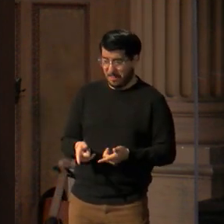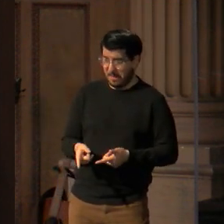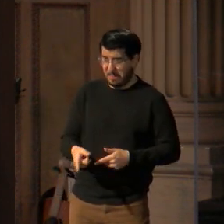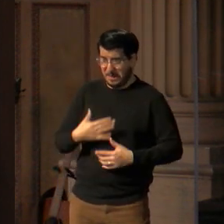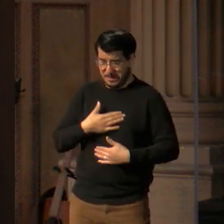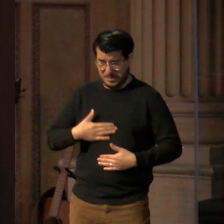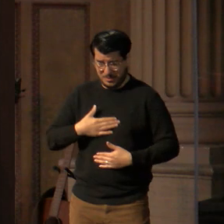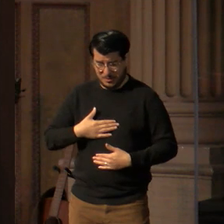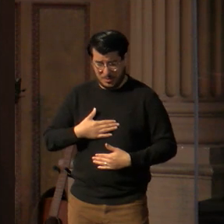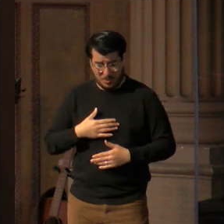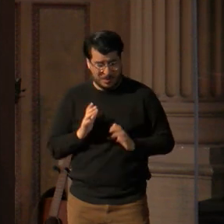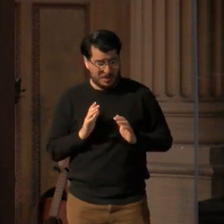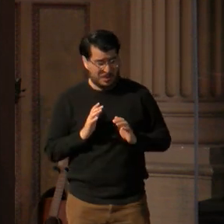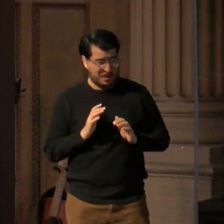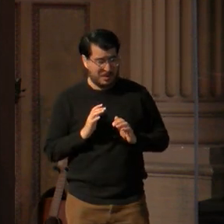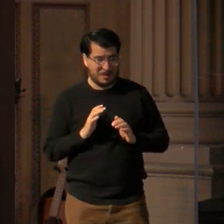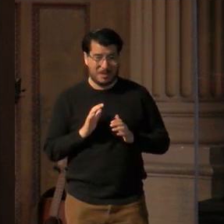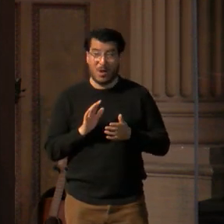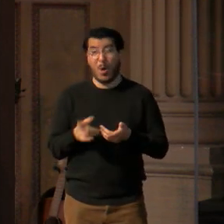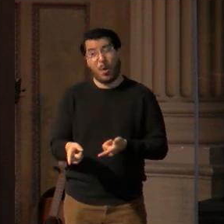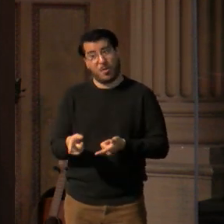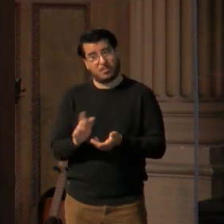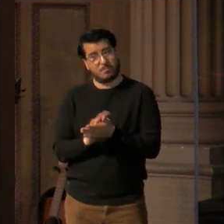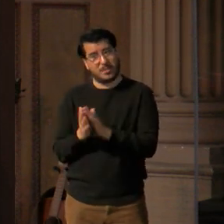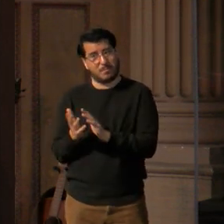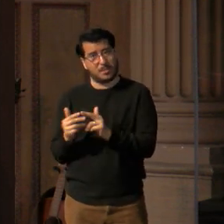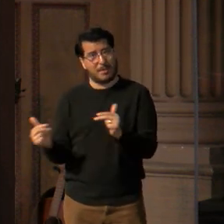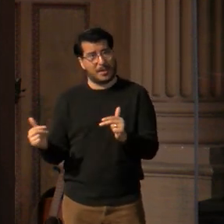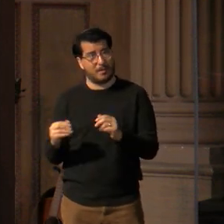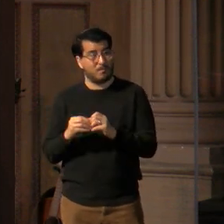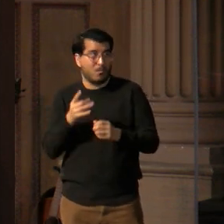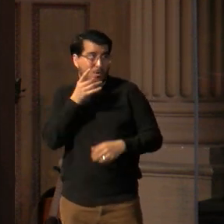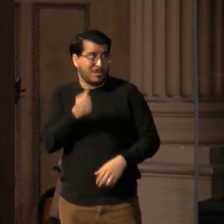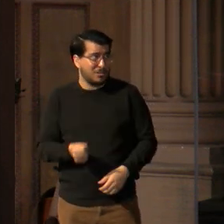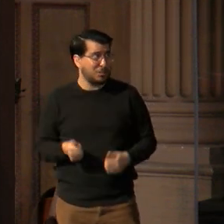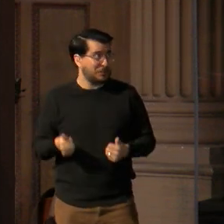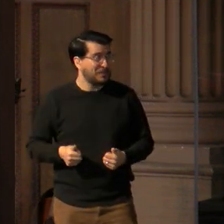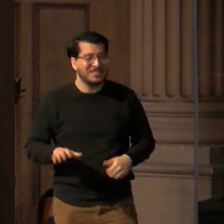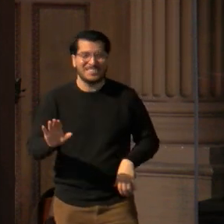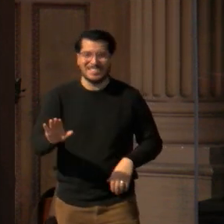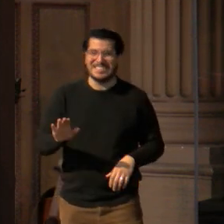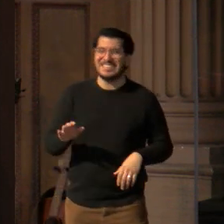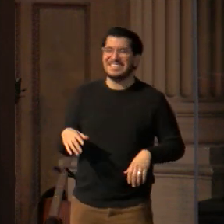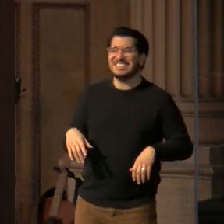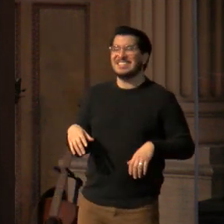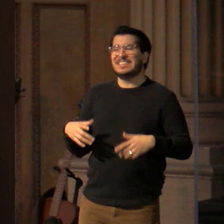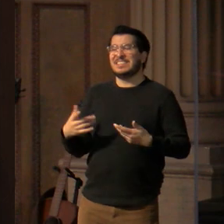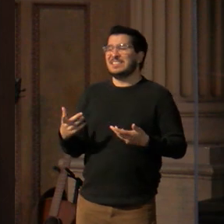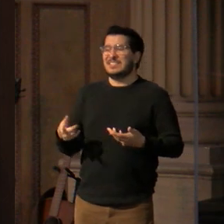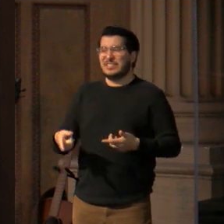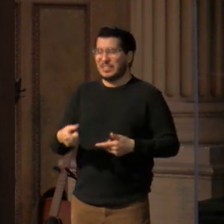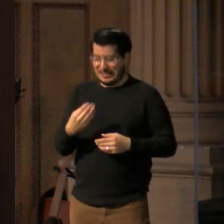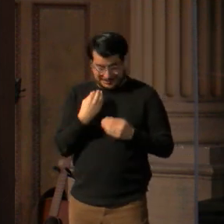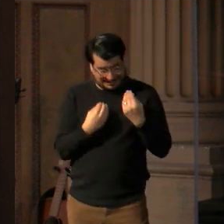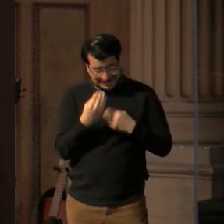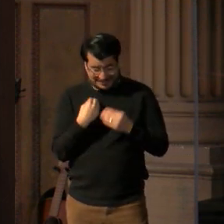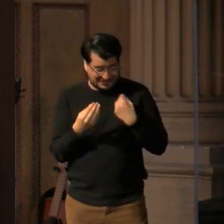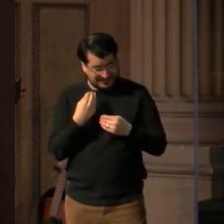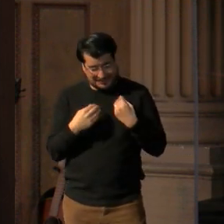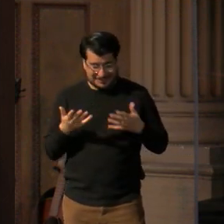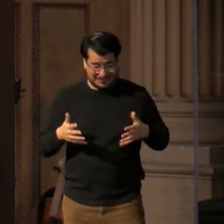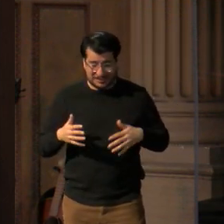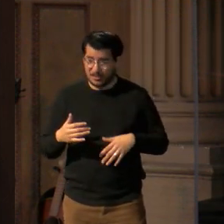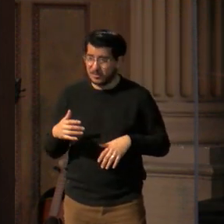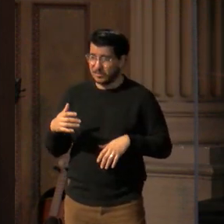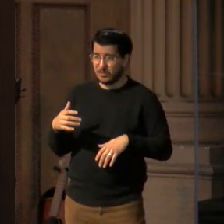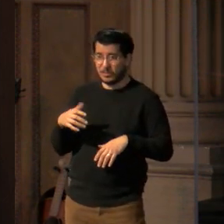Like that's a good mechanism. And so we're glad for that. But that's just what a pig is. A pig is only concerned for its belly. And so if a pig comes to you wanting